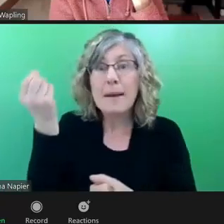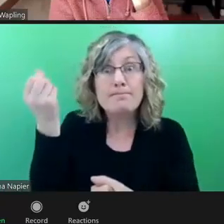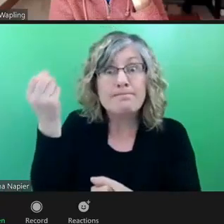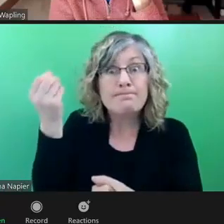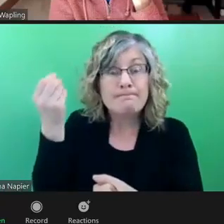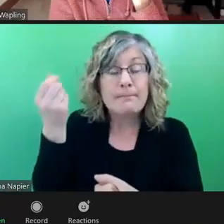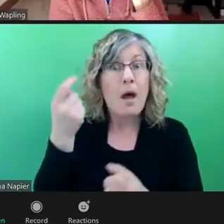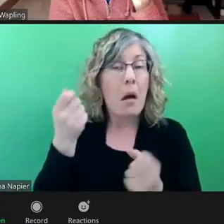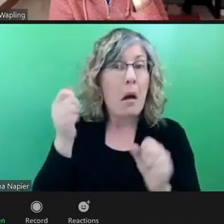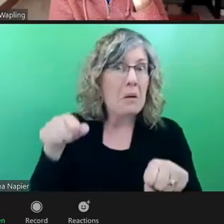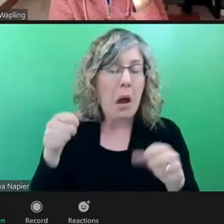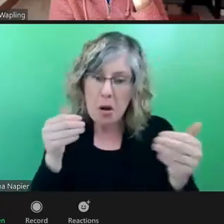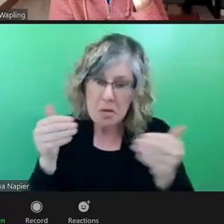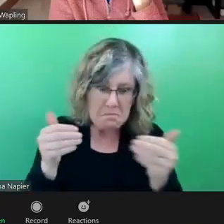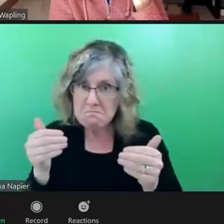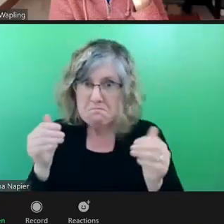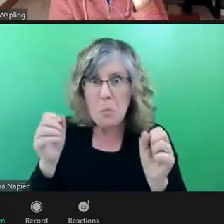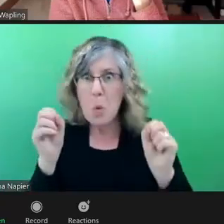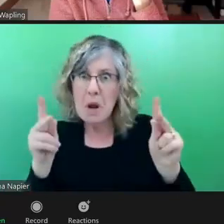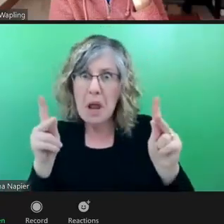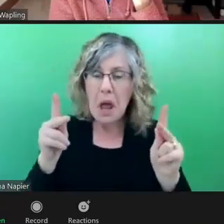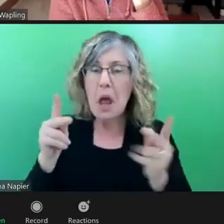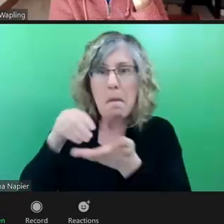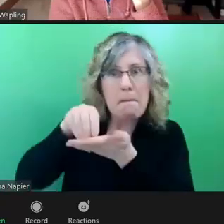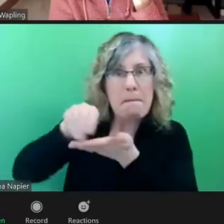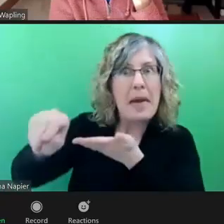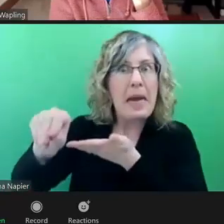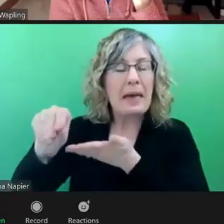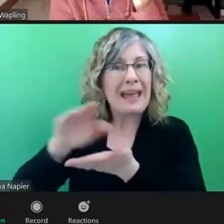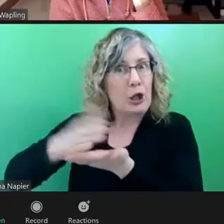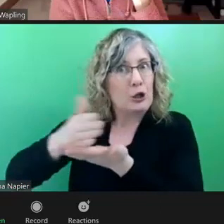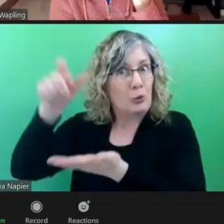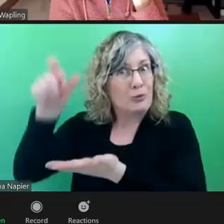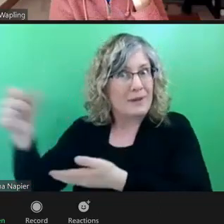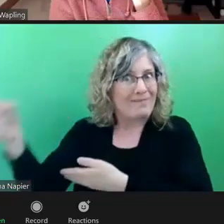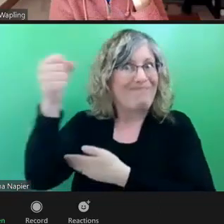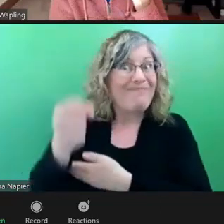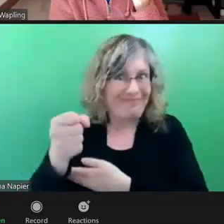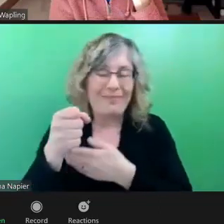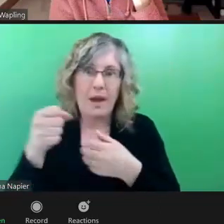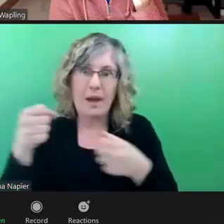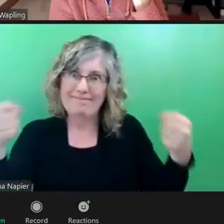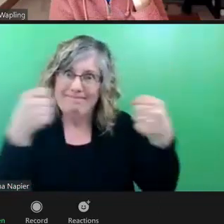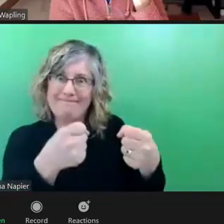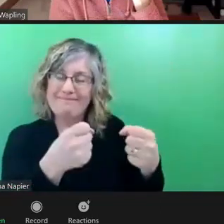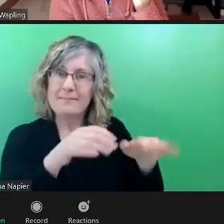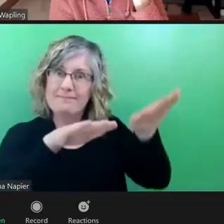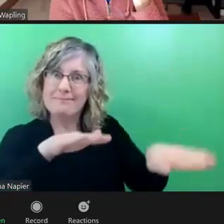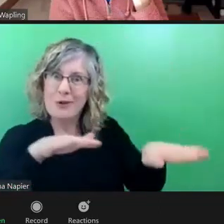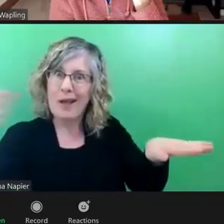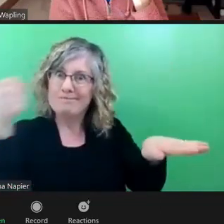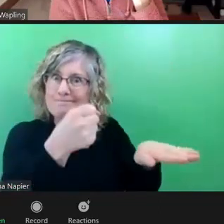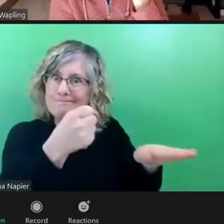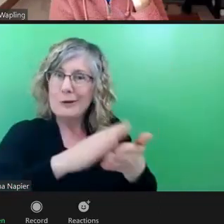on, but it's expensive, it's out of the reach of a lot of families. So in your experience,